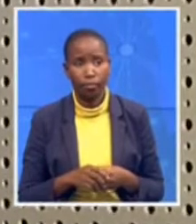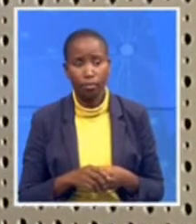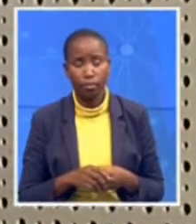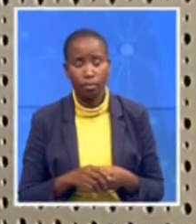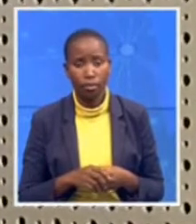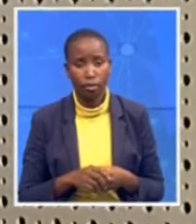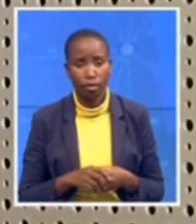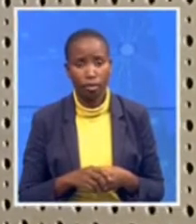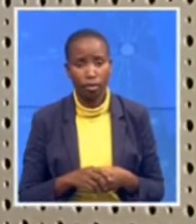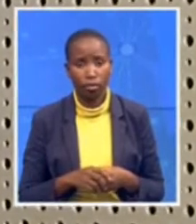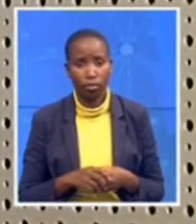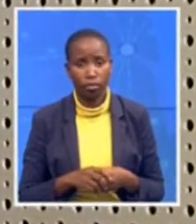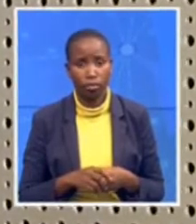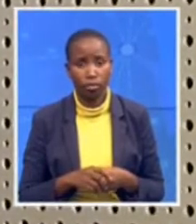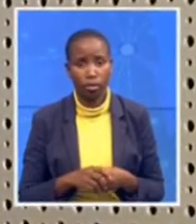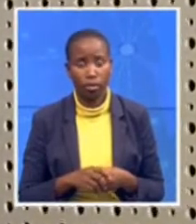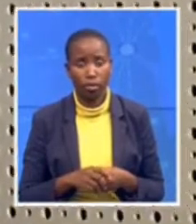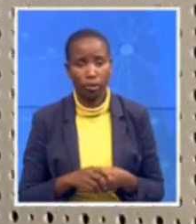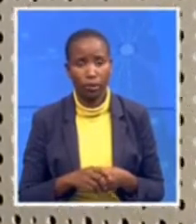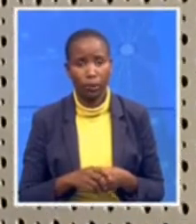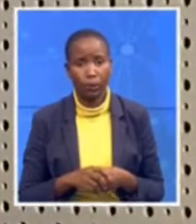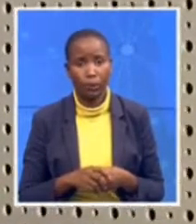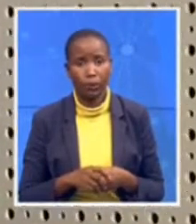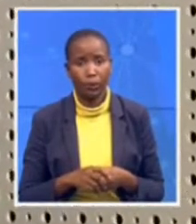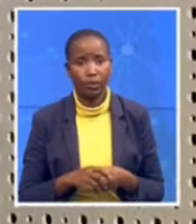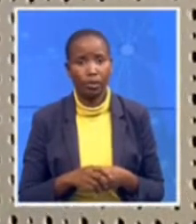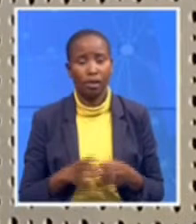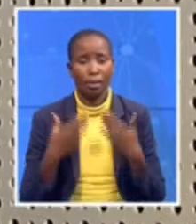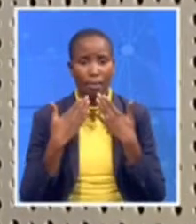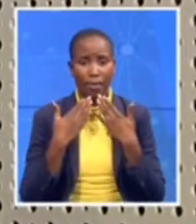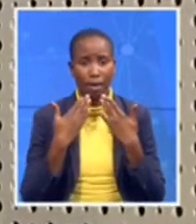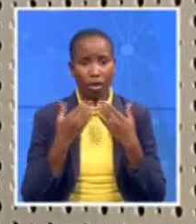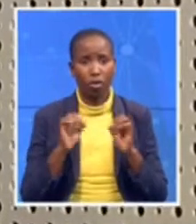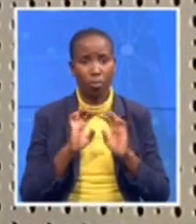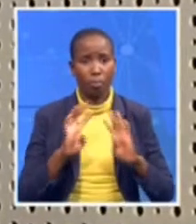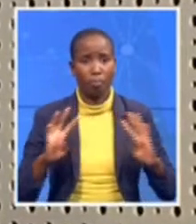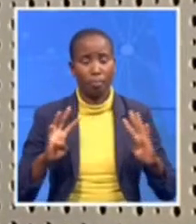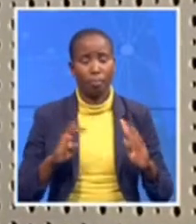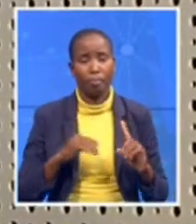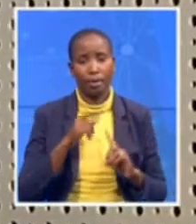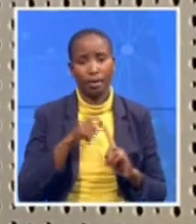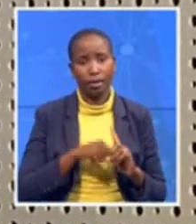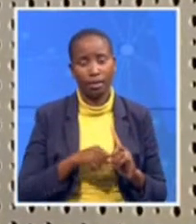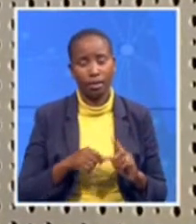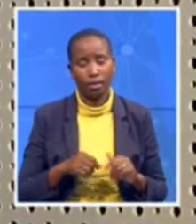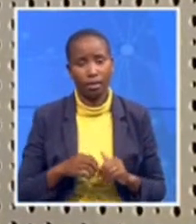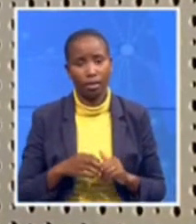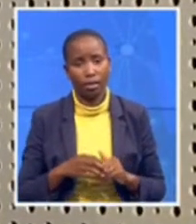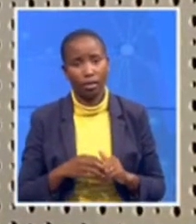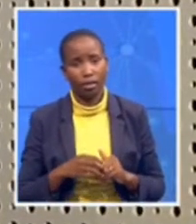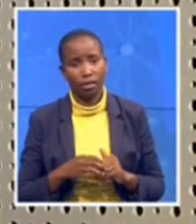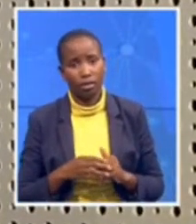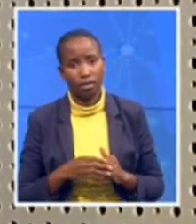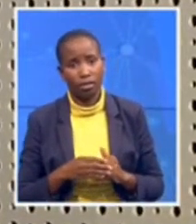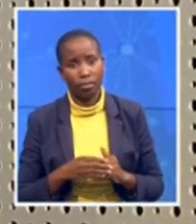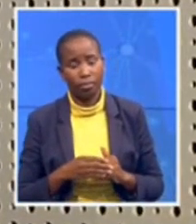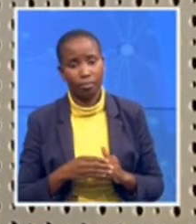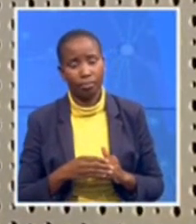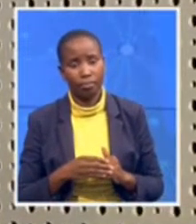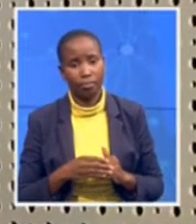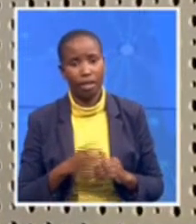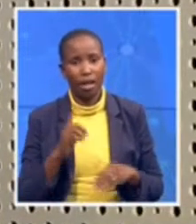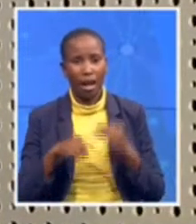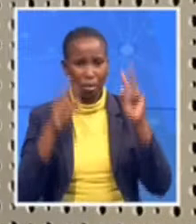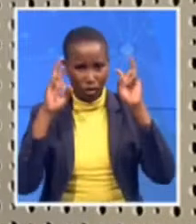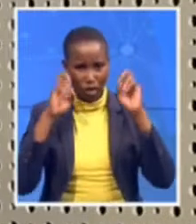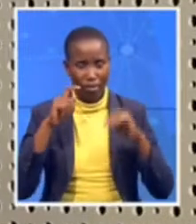Thank you, Pandeli. I think regarding the tariffs, one of the things that we've been, you know, thinking